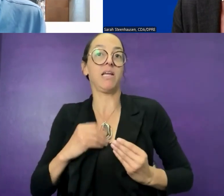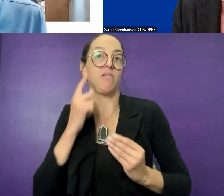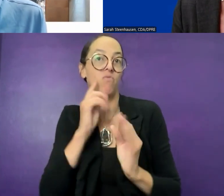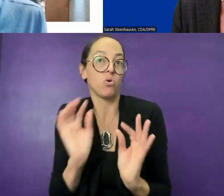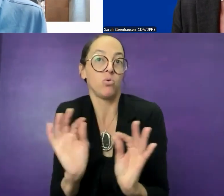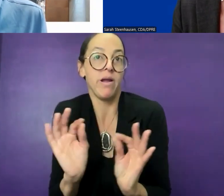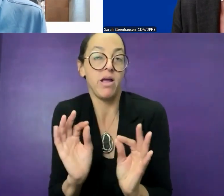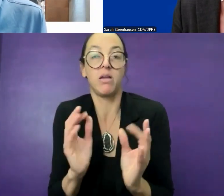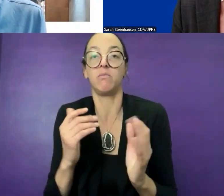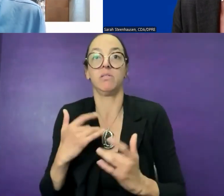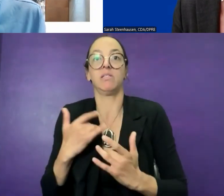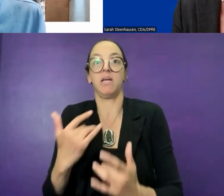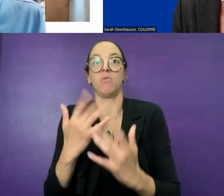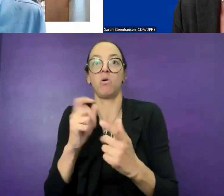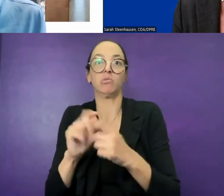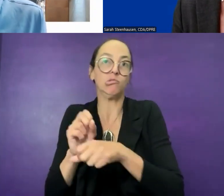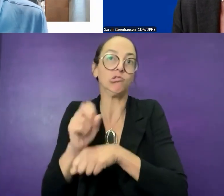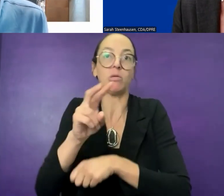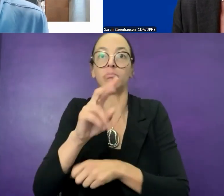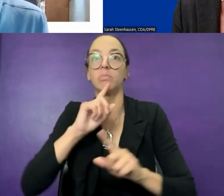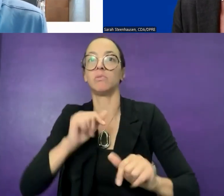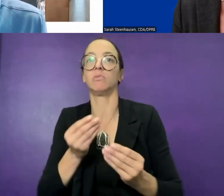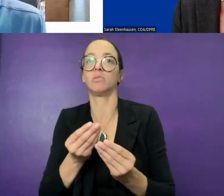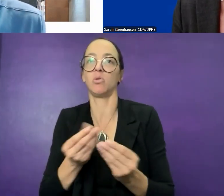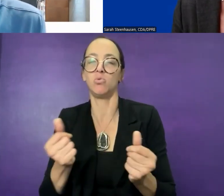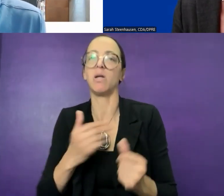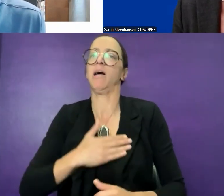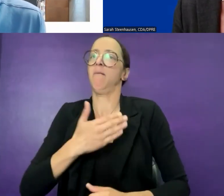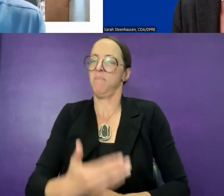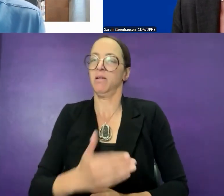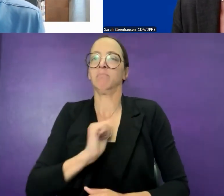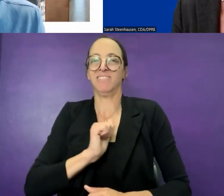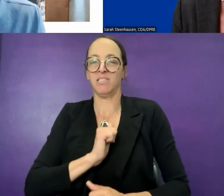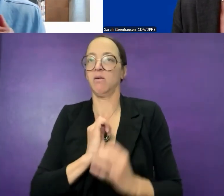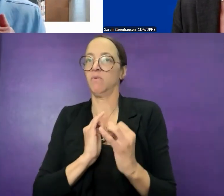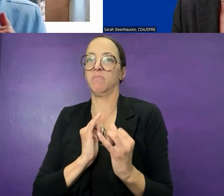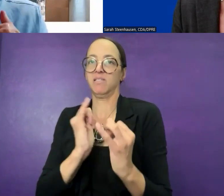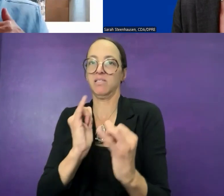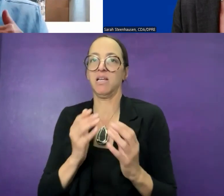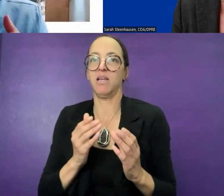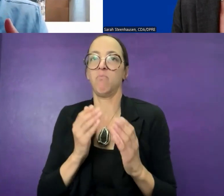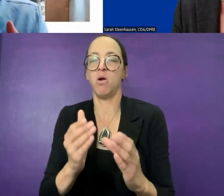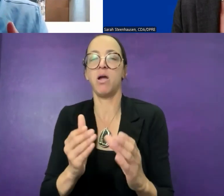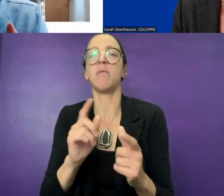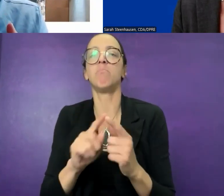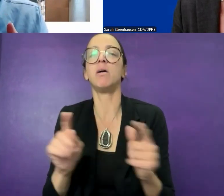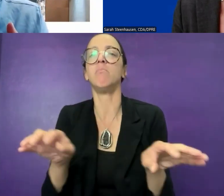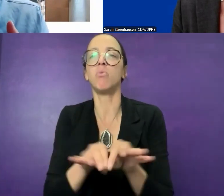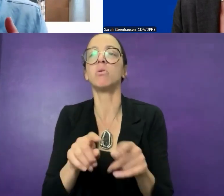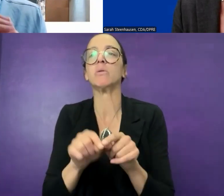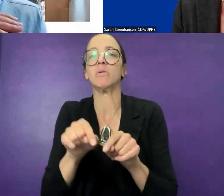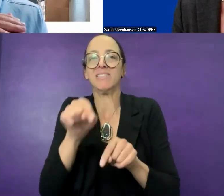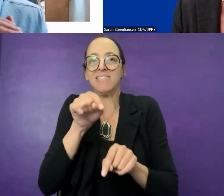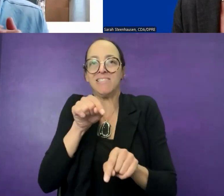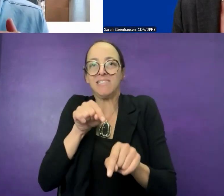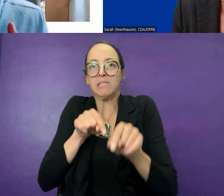way. And always I try to remind myself, I need to step back and say, well, wait a second, like what is unfolding in front of me right now?